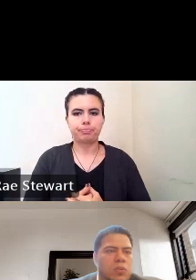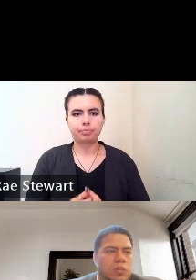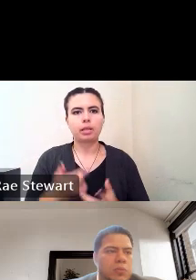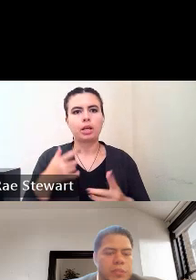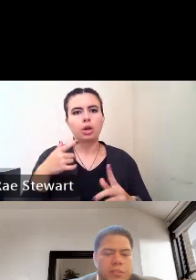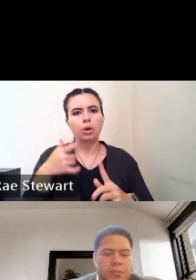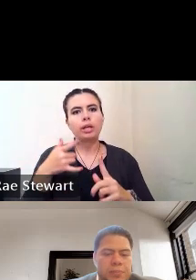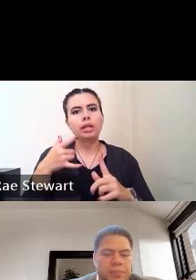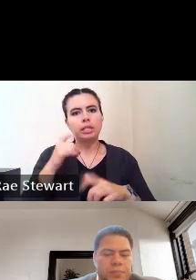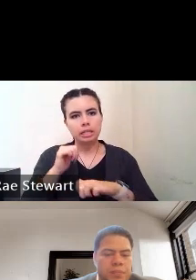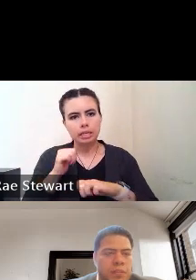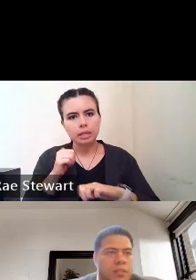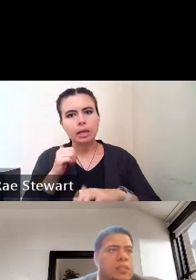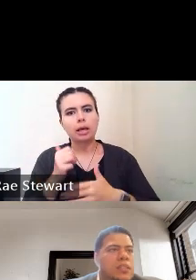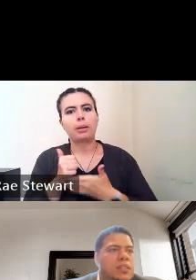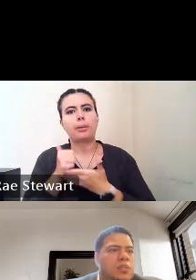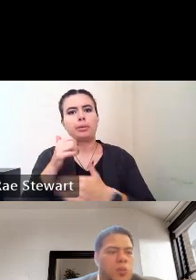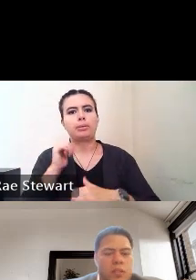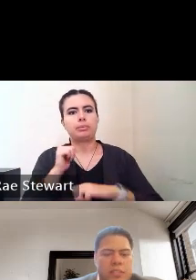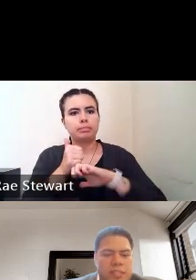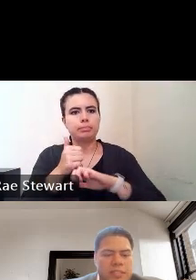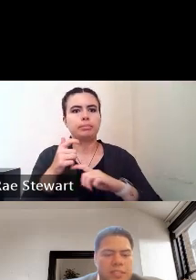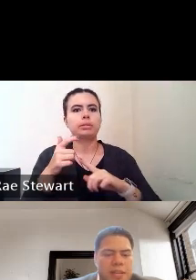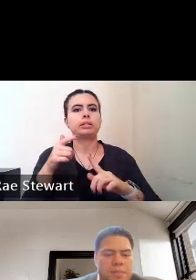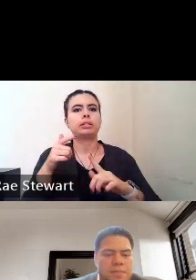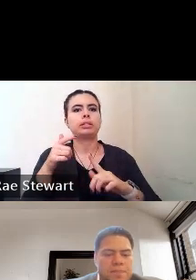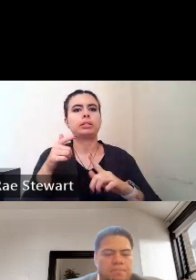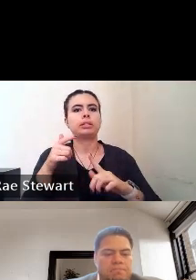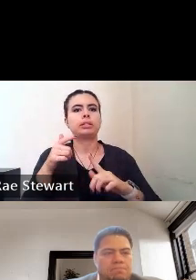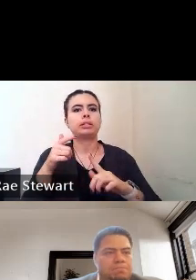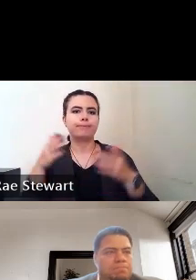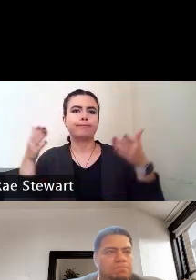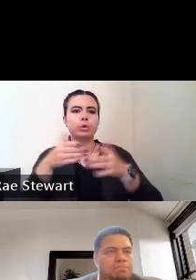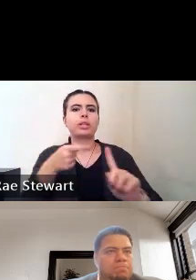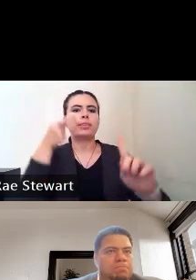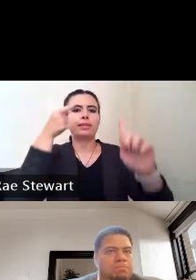our rural communities. Go on to the next slide.